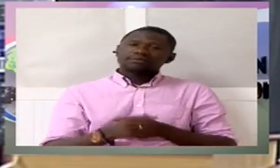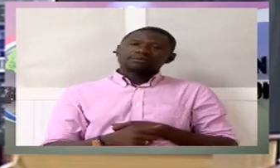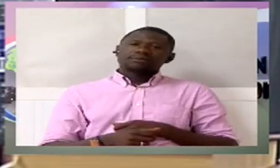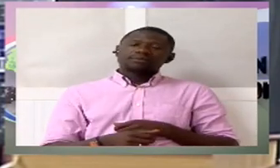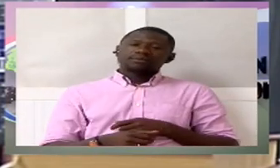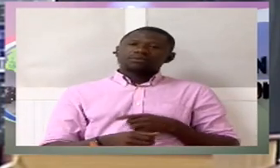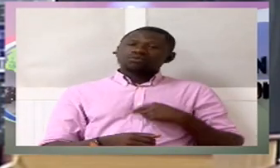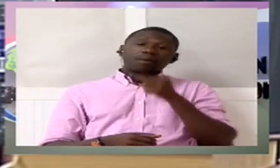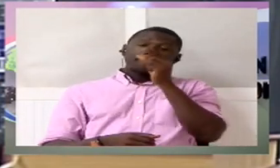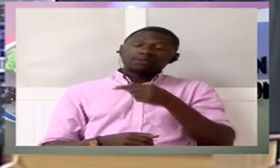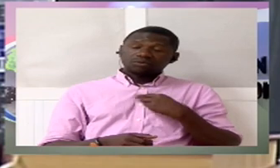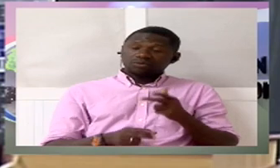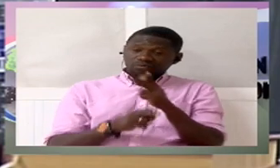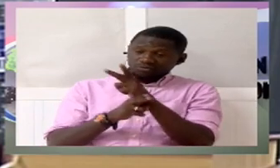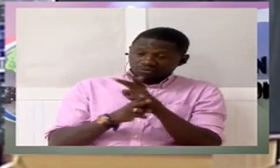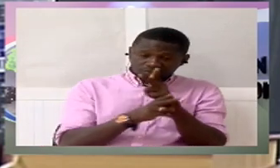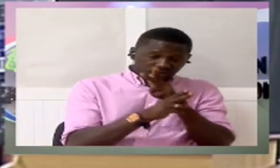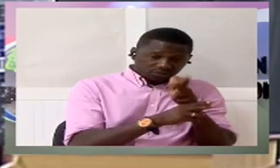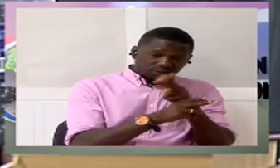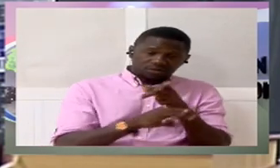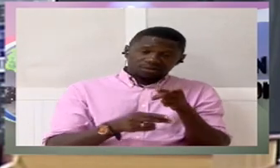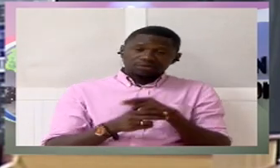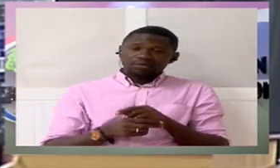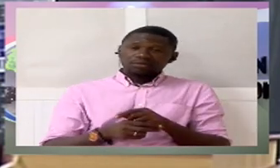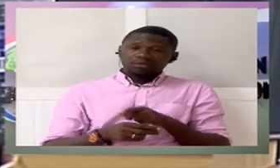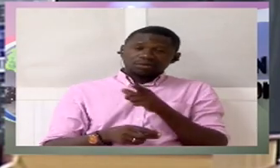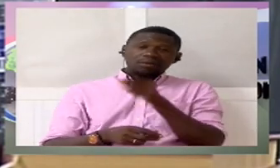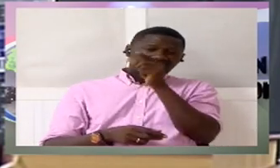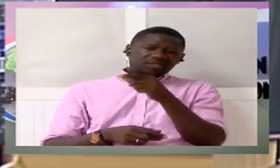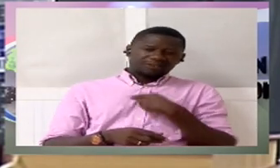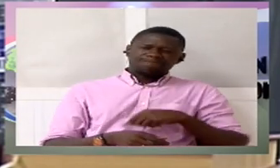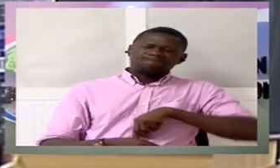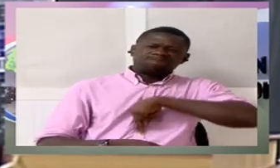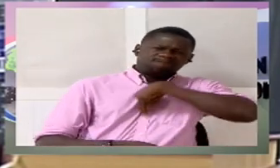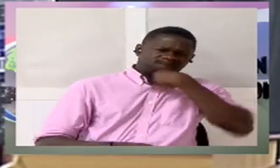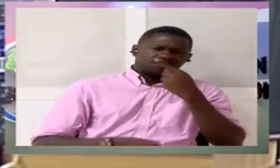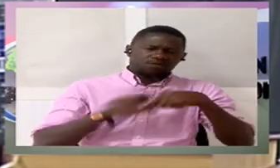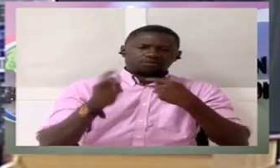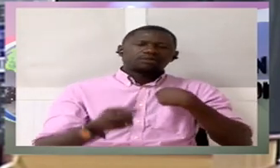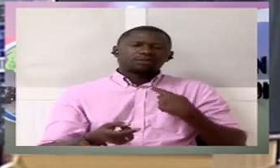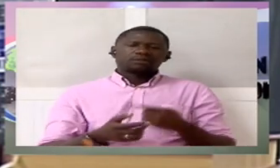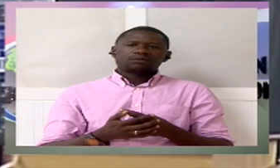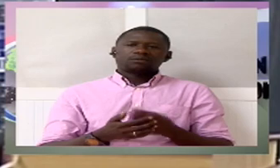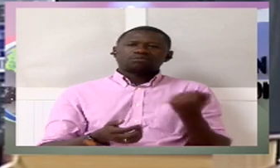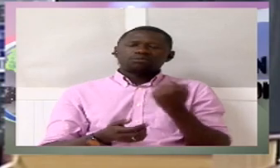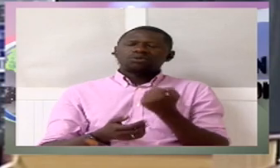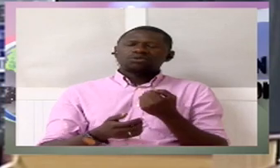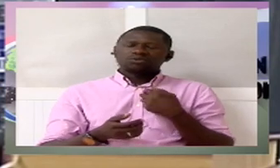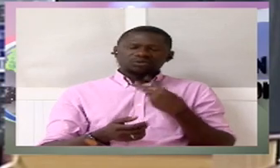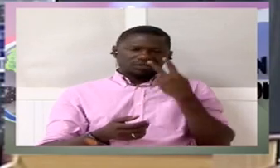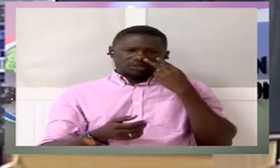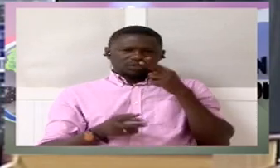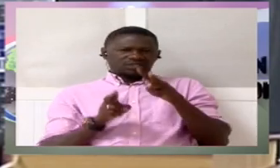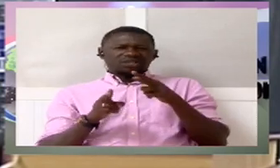babala. Some of his guards who were close to him. Dobi ya kamfata mbalubakele. One of them was very angry with me. Because ajele